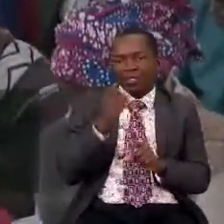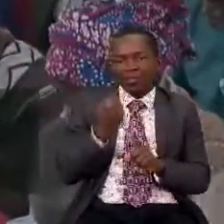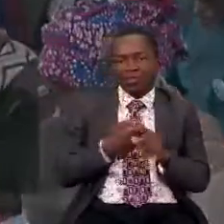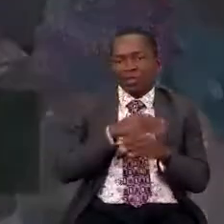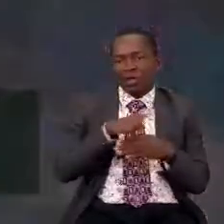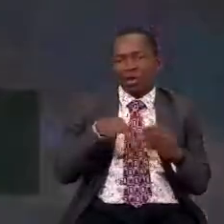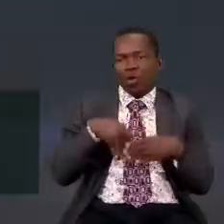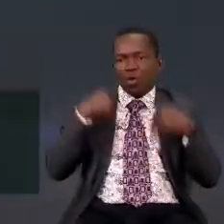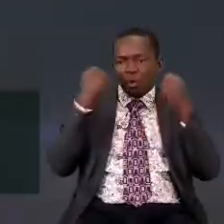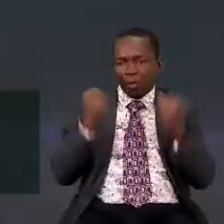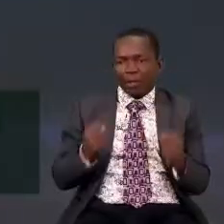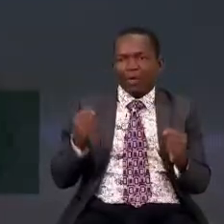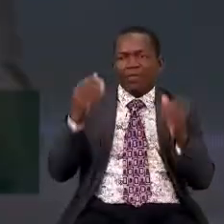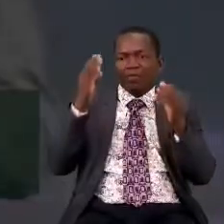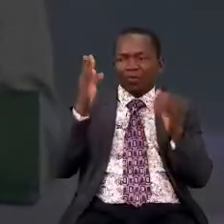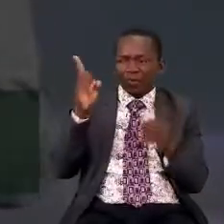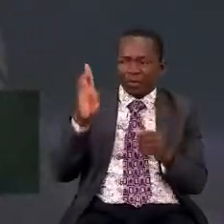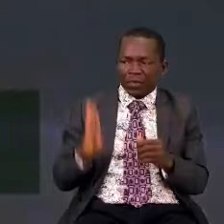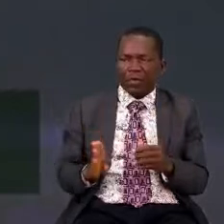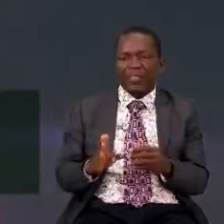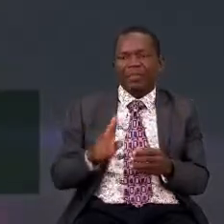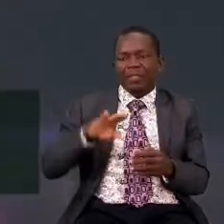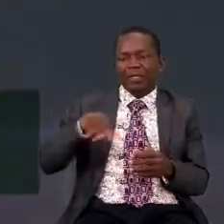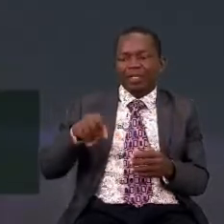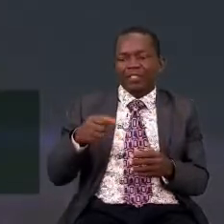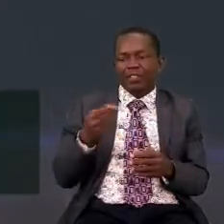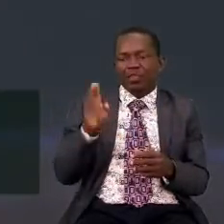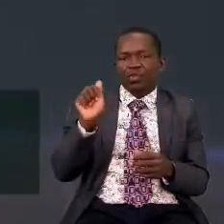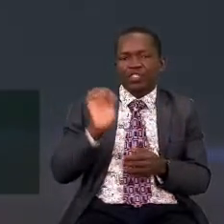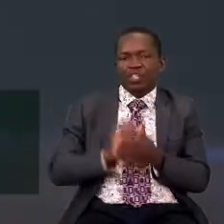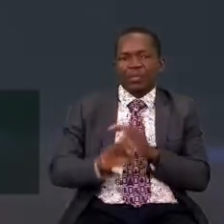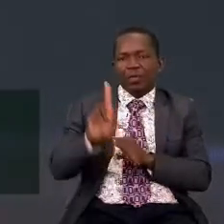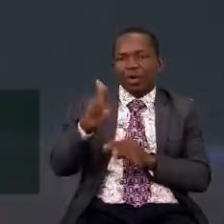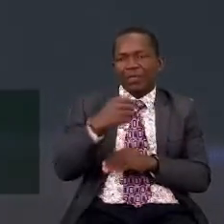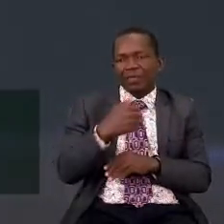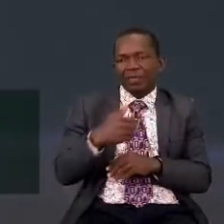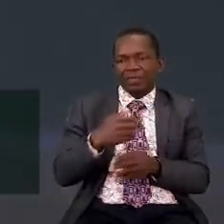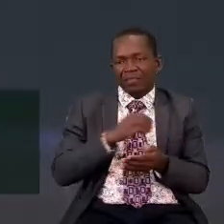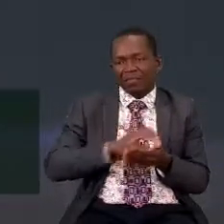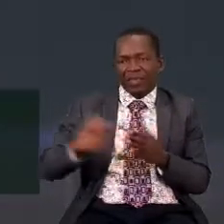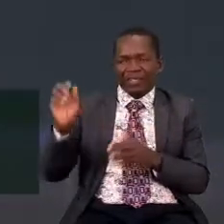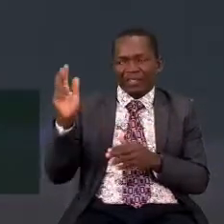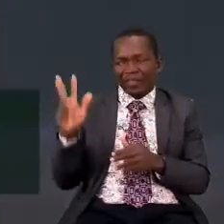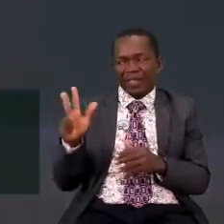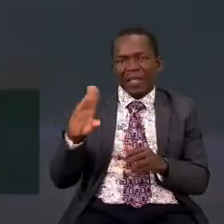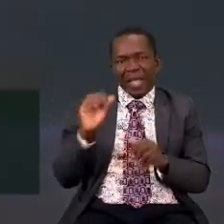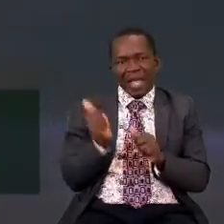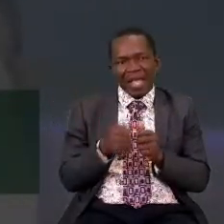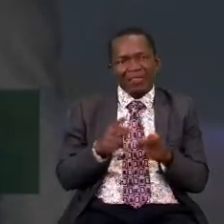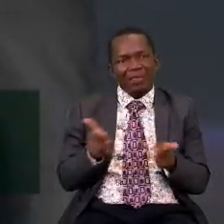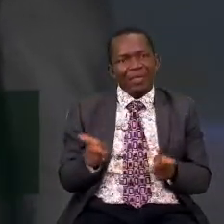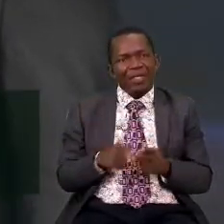your foot shall tread upon, that have I given unto you. That have